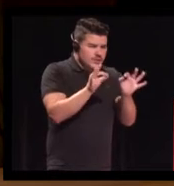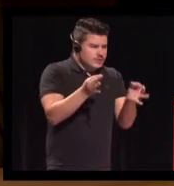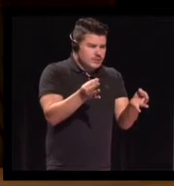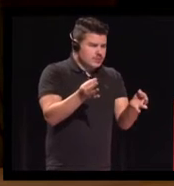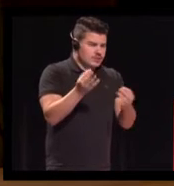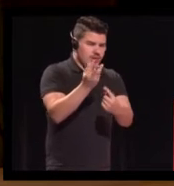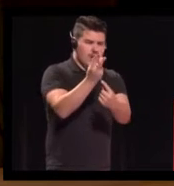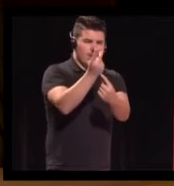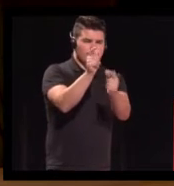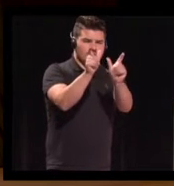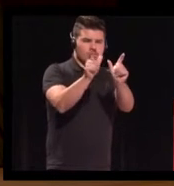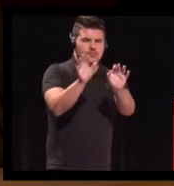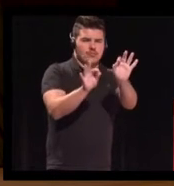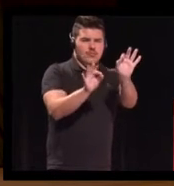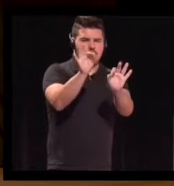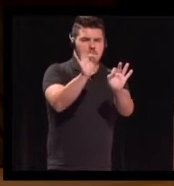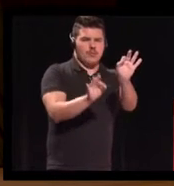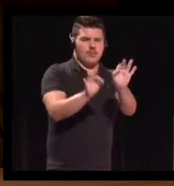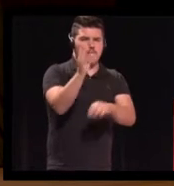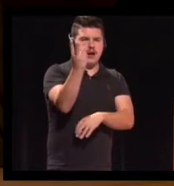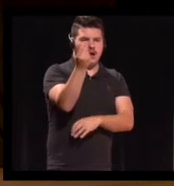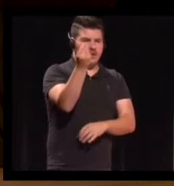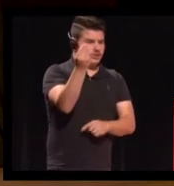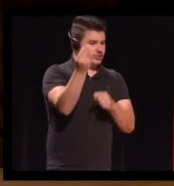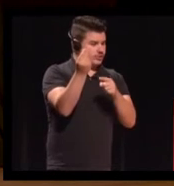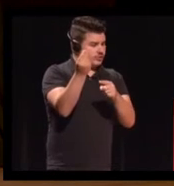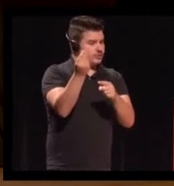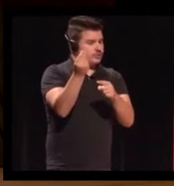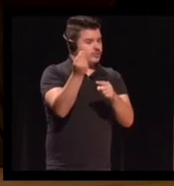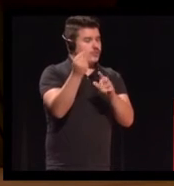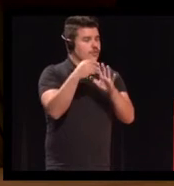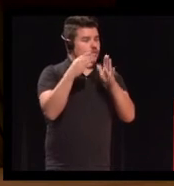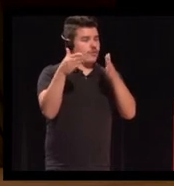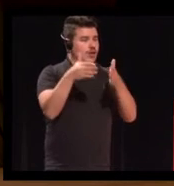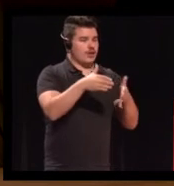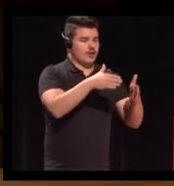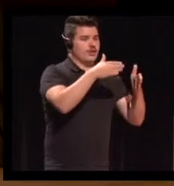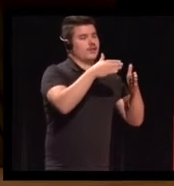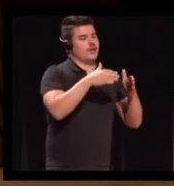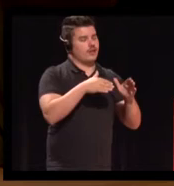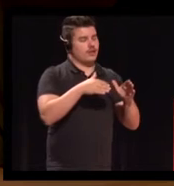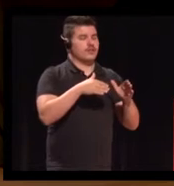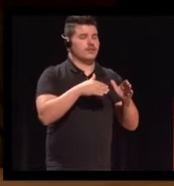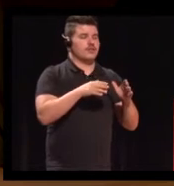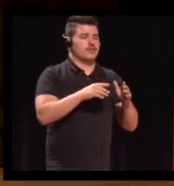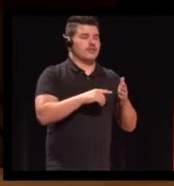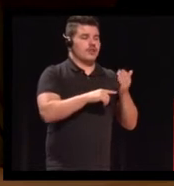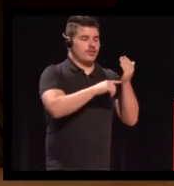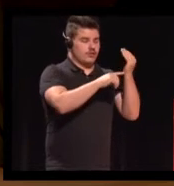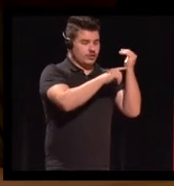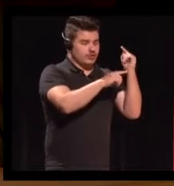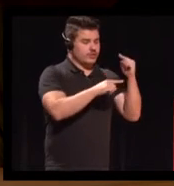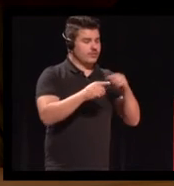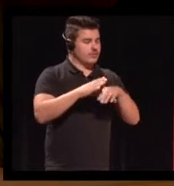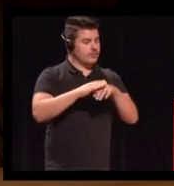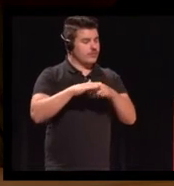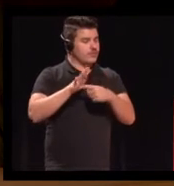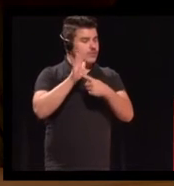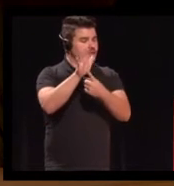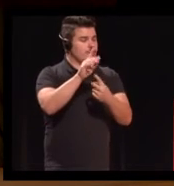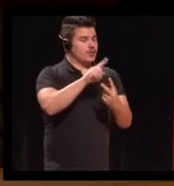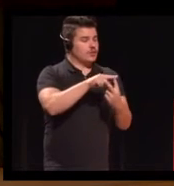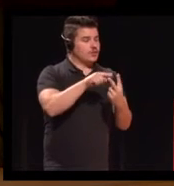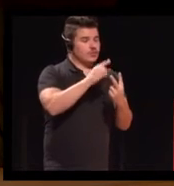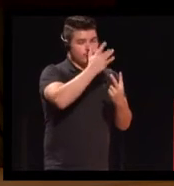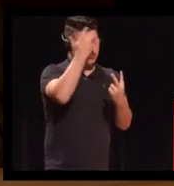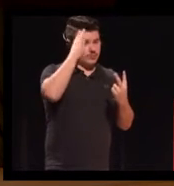technology, it totally makes sense to go over this with you. And I wanted to start by presenting these two personalities,